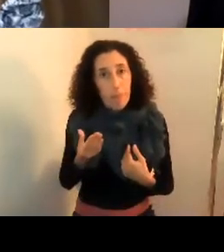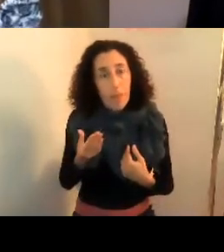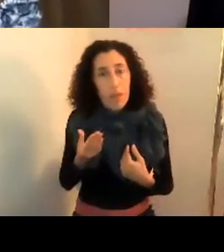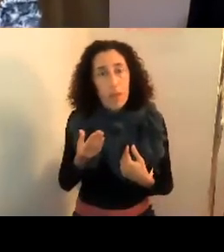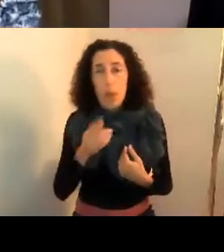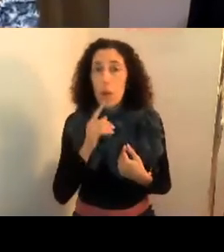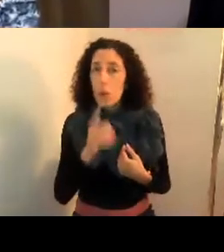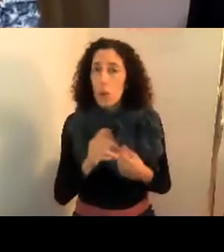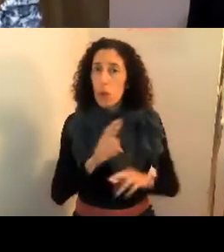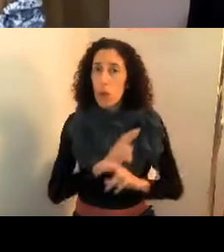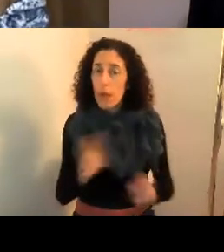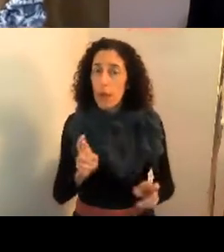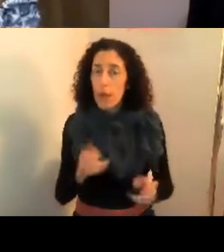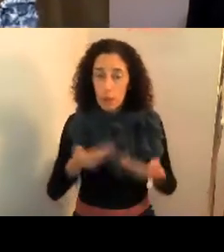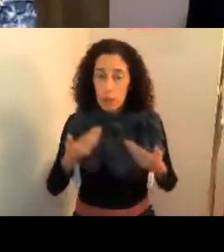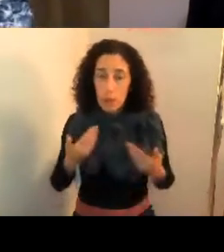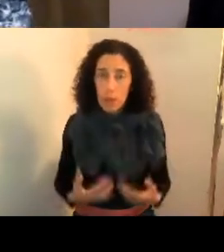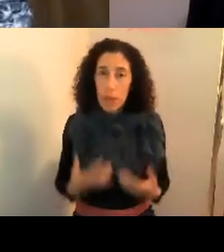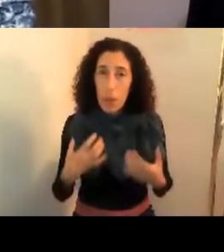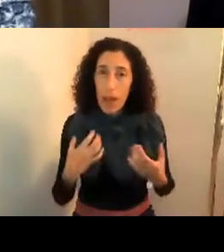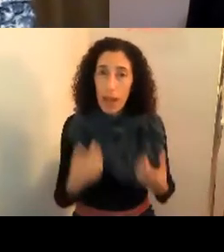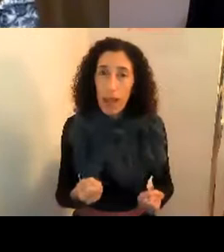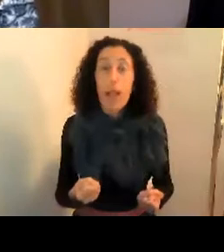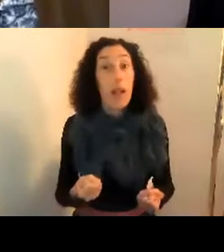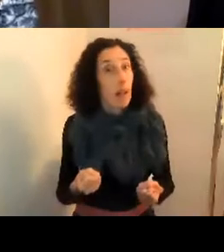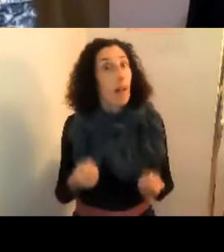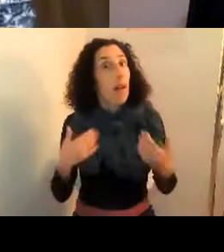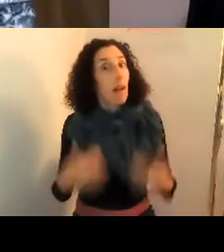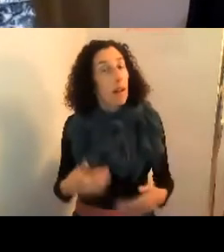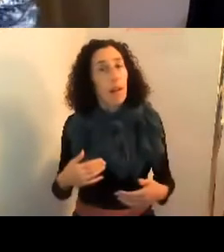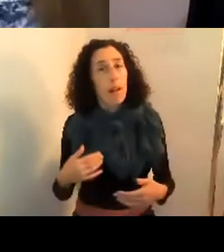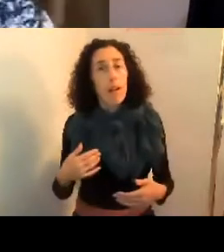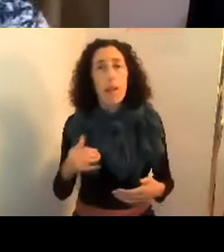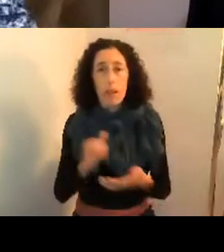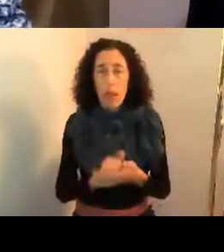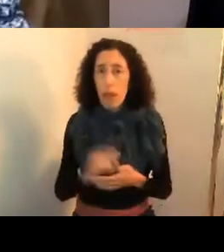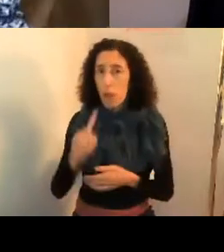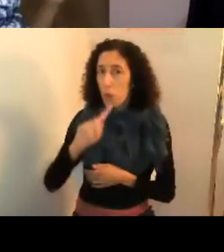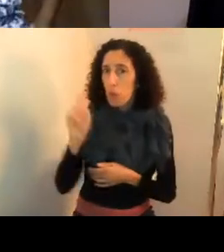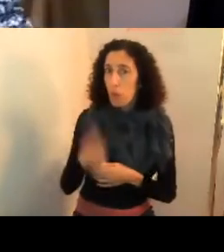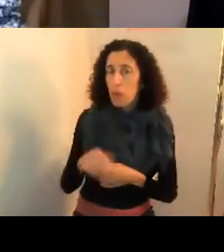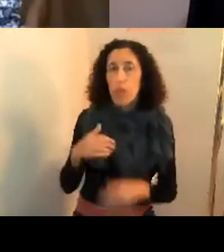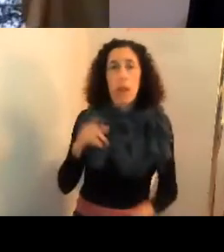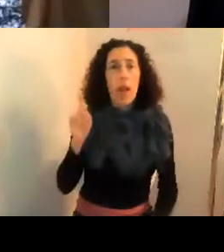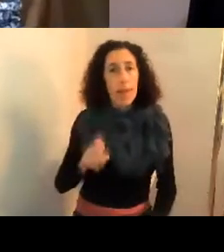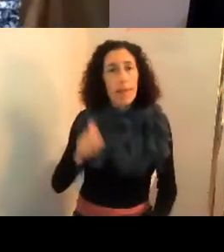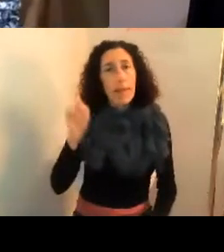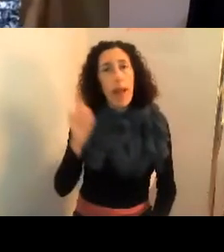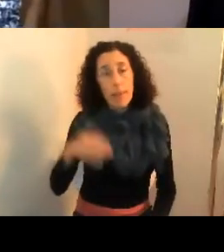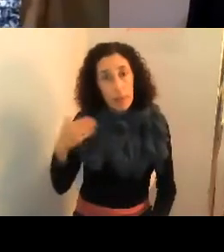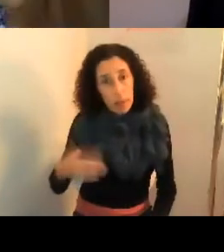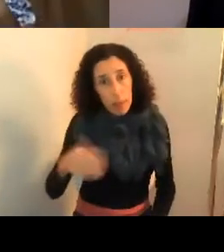the question we're always asking at National Black Theater. We're holding space, we're holding the